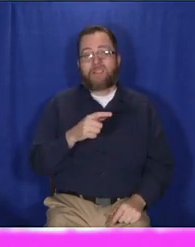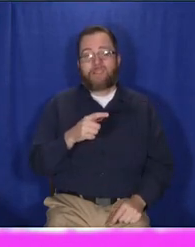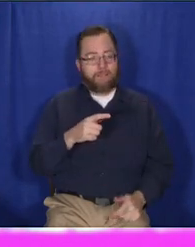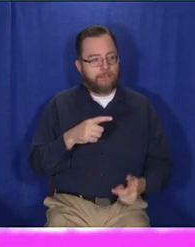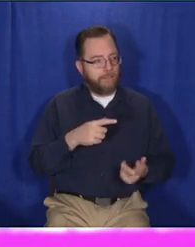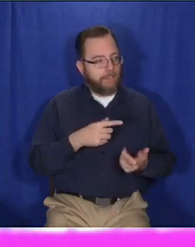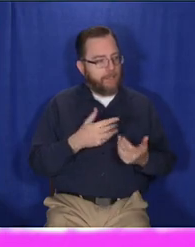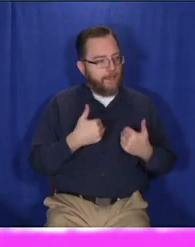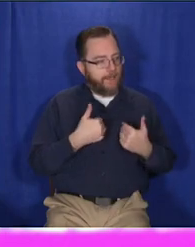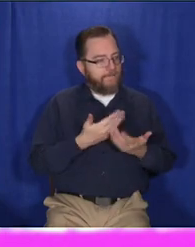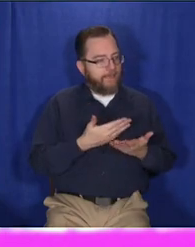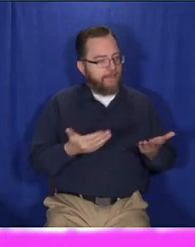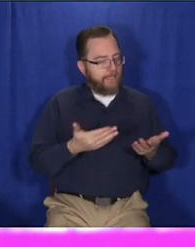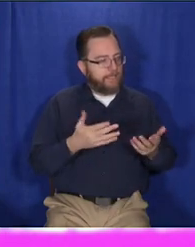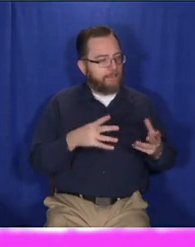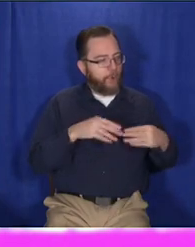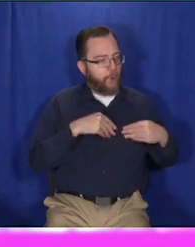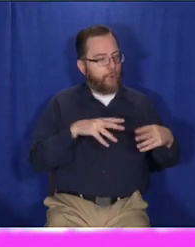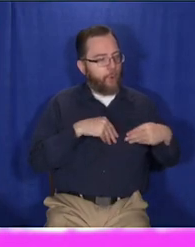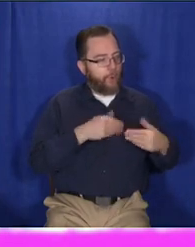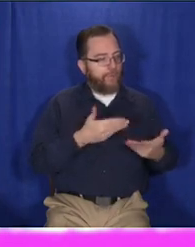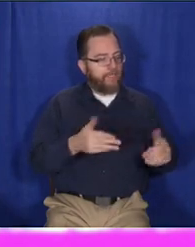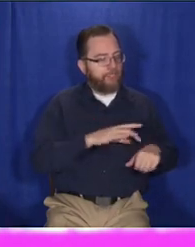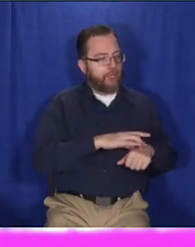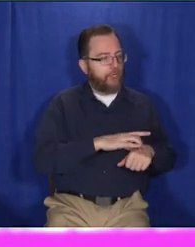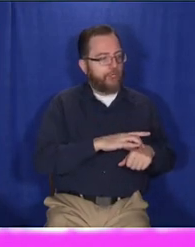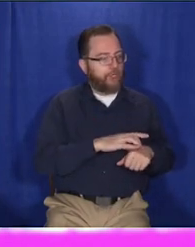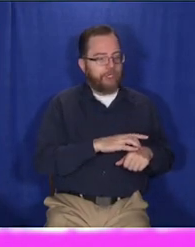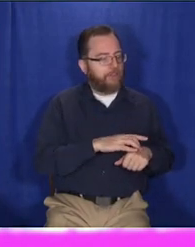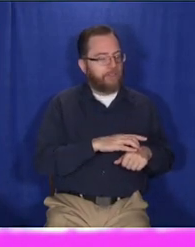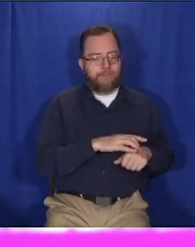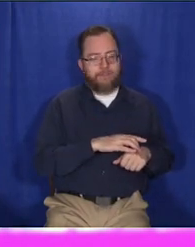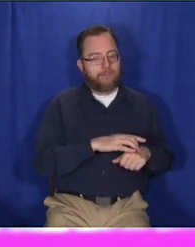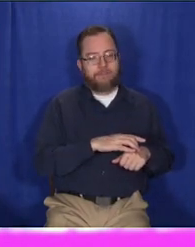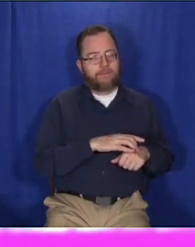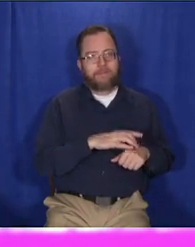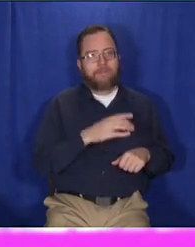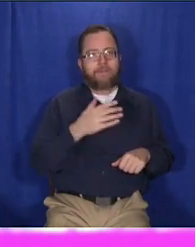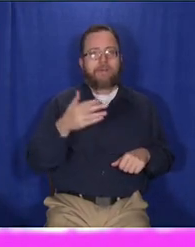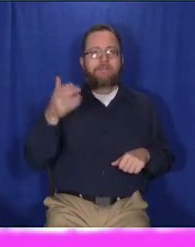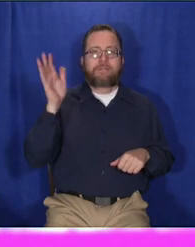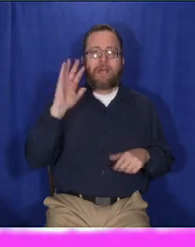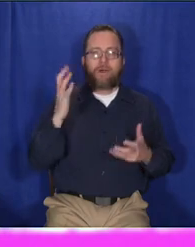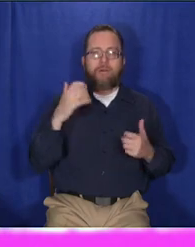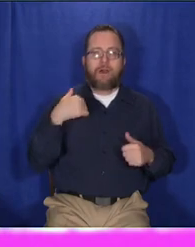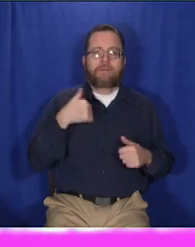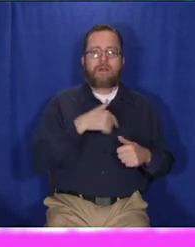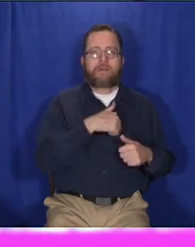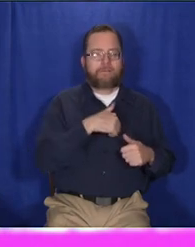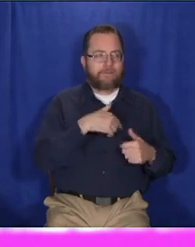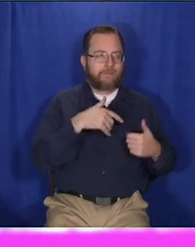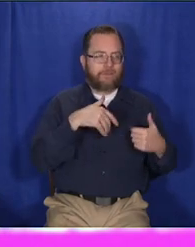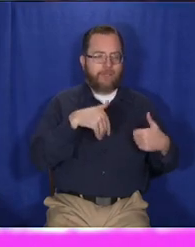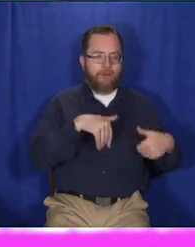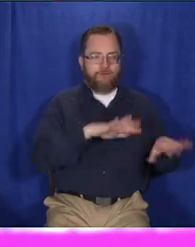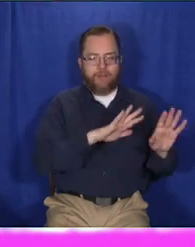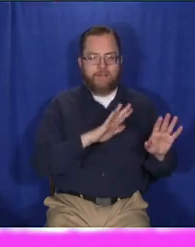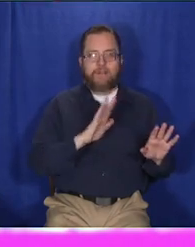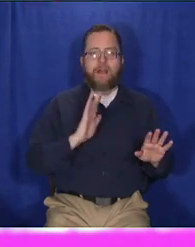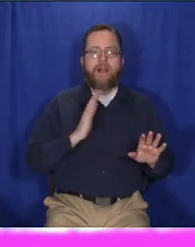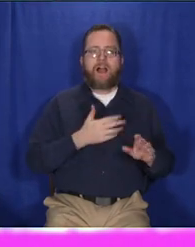and more interest. We could do that. It ends at the grave. But God says it is possible for us to live a life that is full